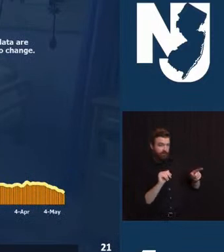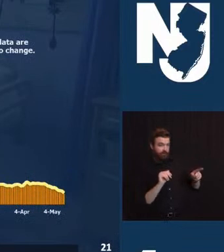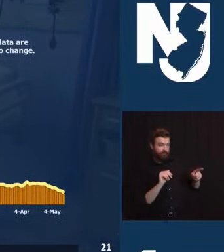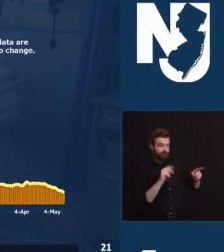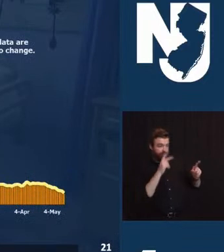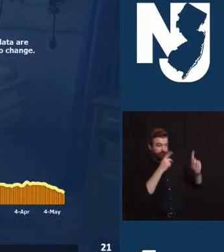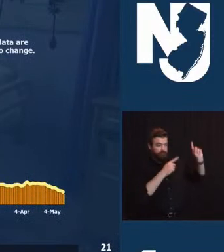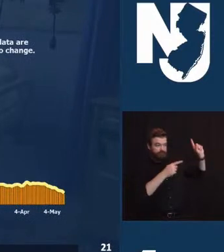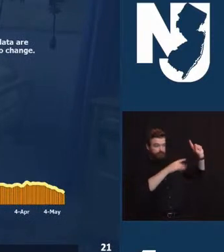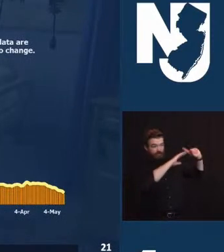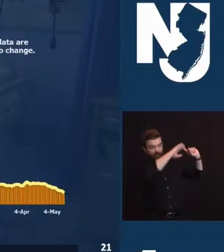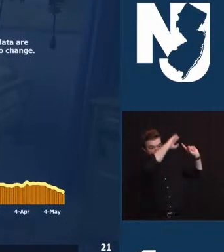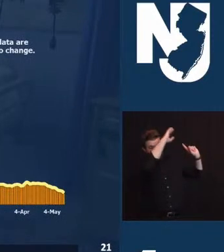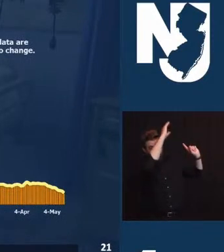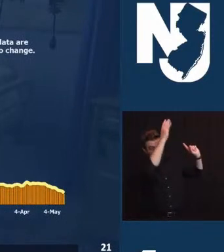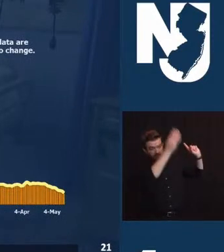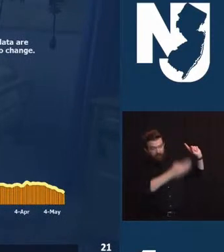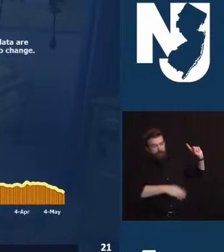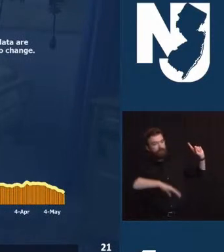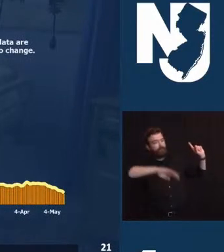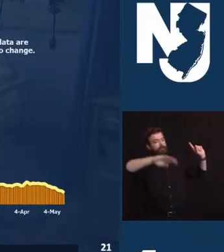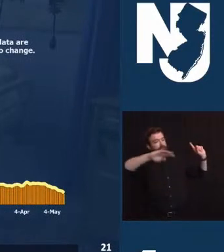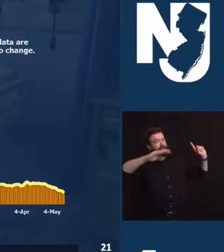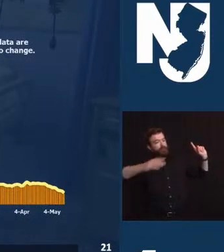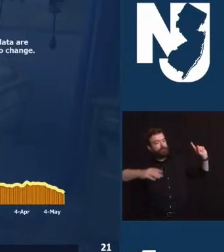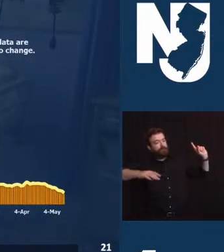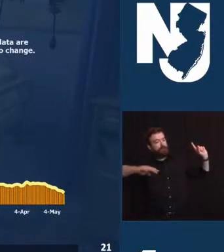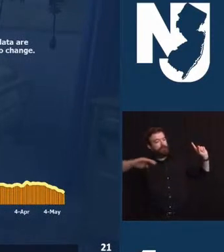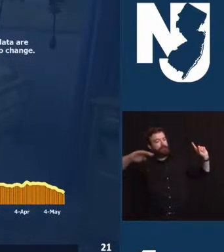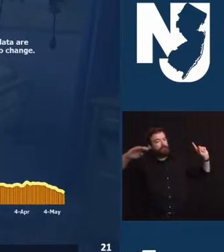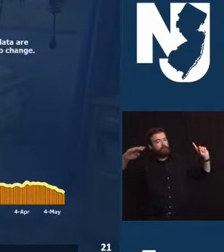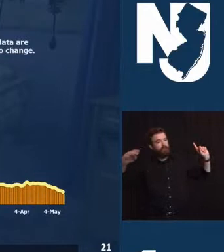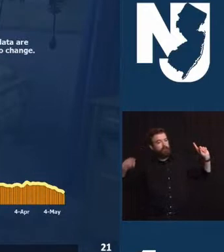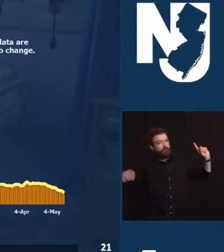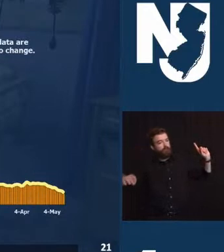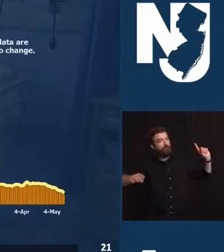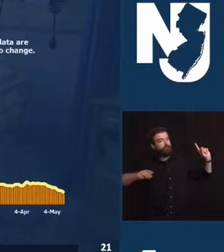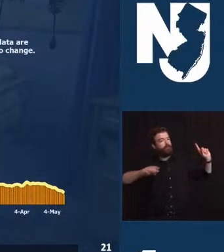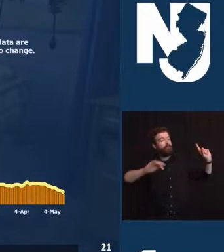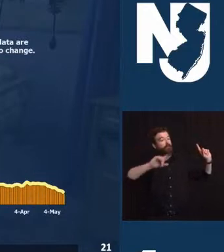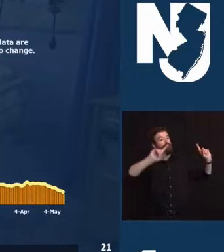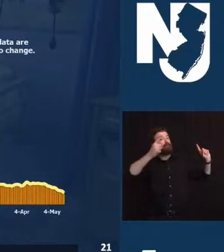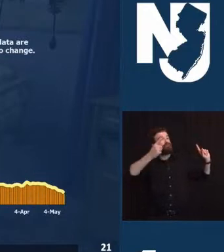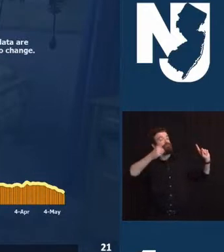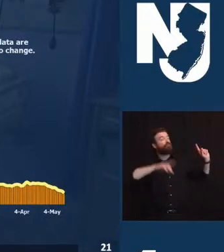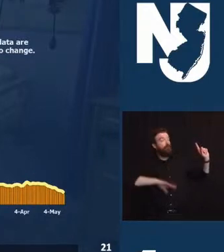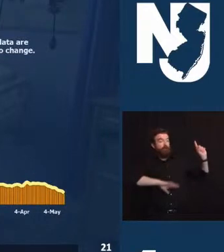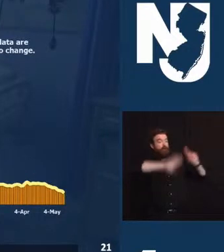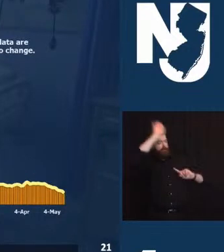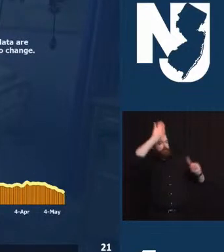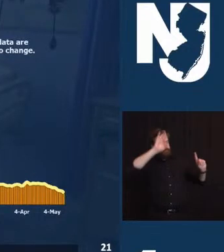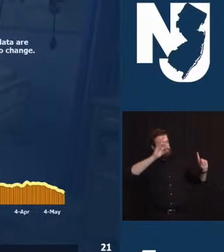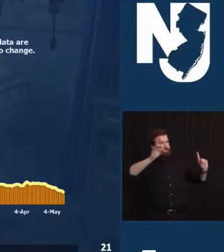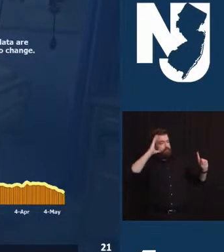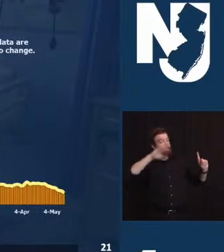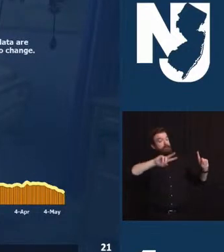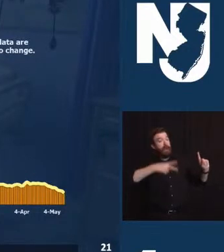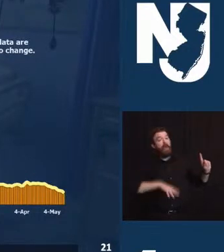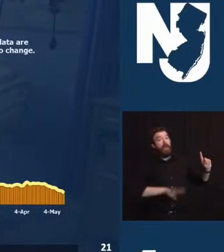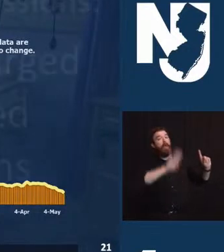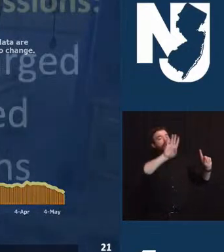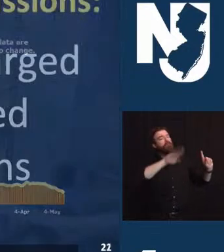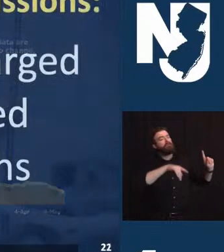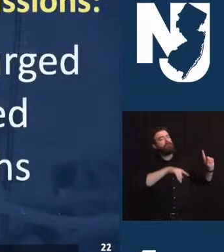Unbelievable. So the second wave, in any measure, was not as bad as the first wave, but it was bad. Throughout the day